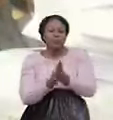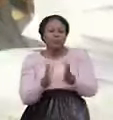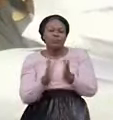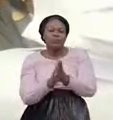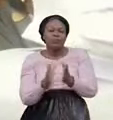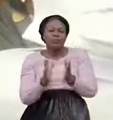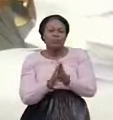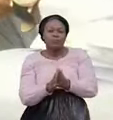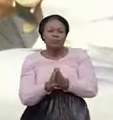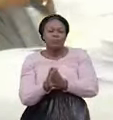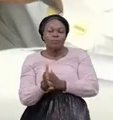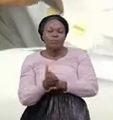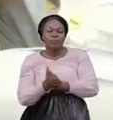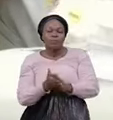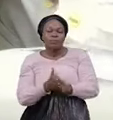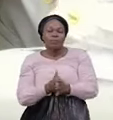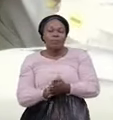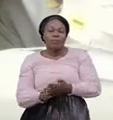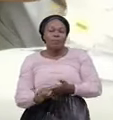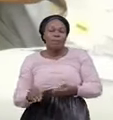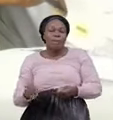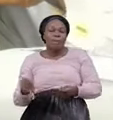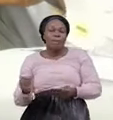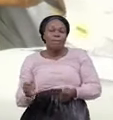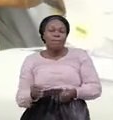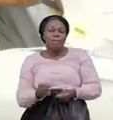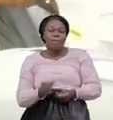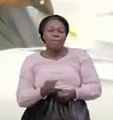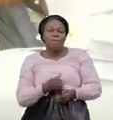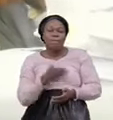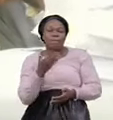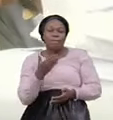makers. We believe in